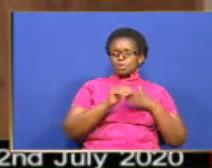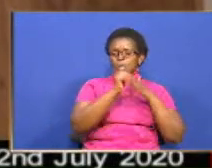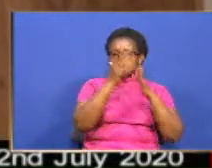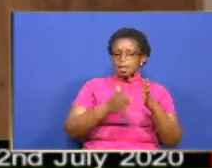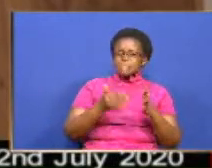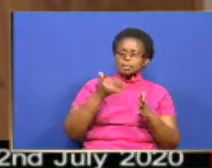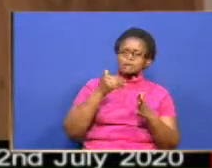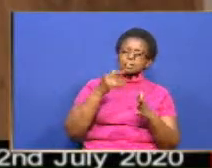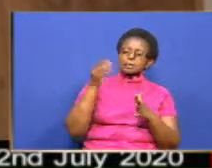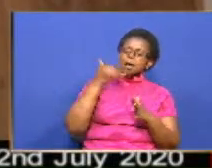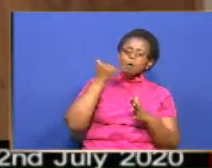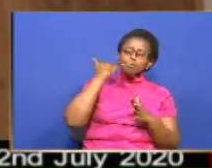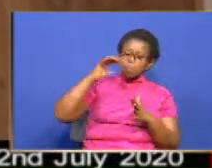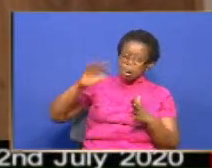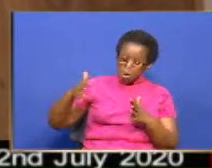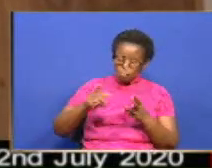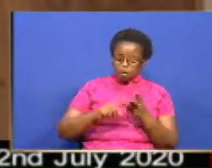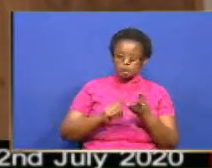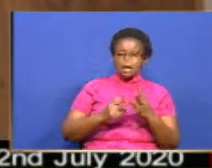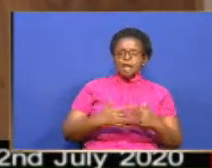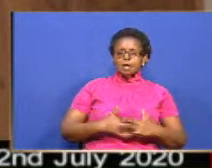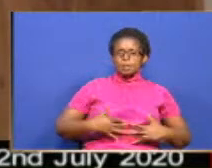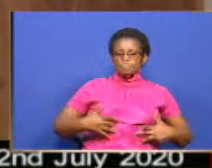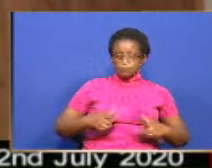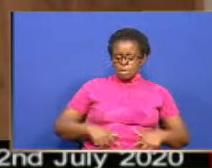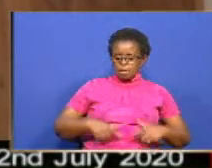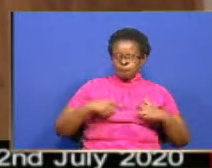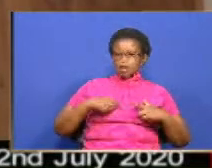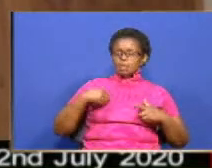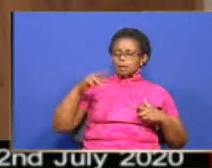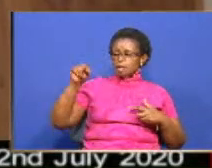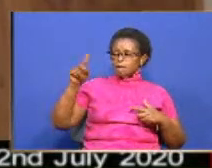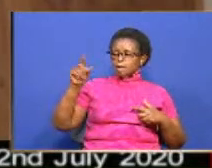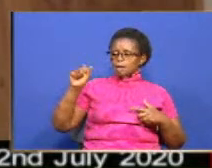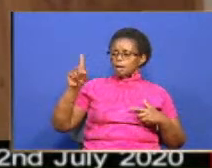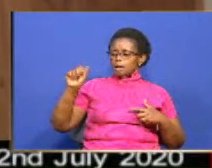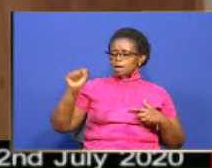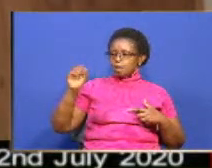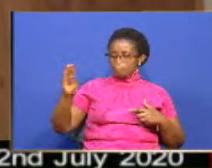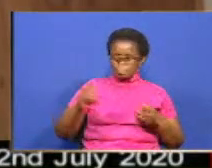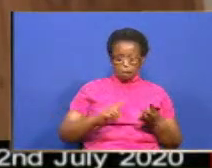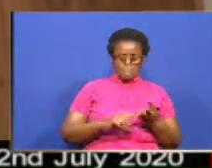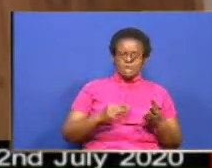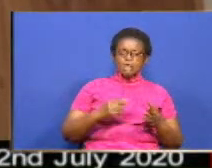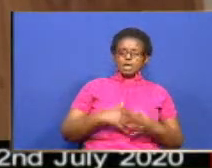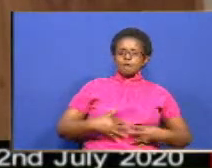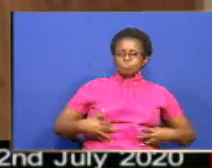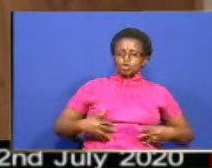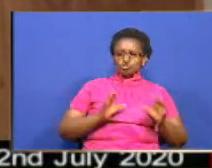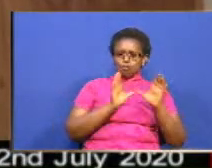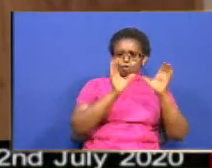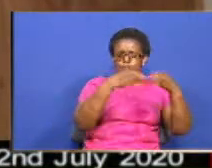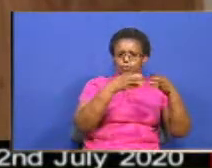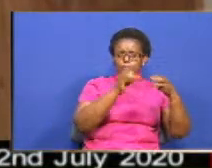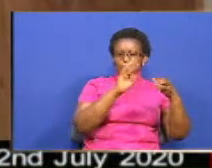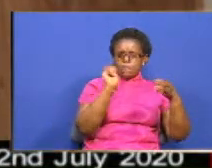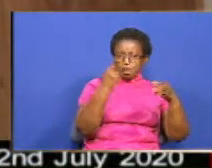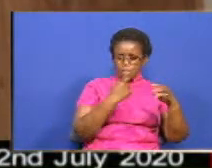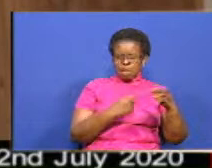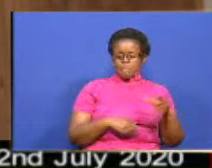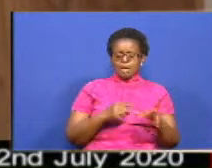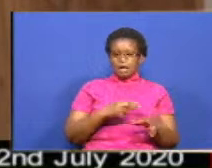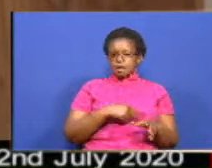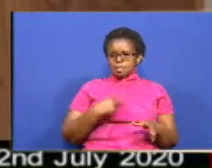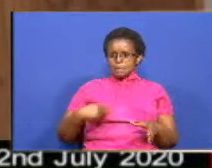County, refugees living in Dadaab, Refugee Consortium of Kenya, Danish